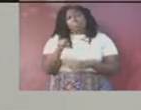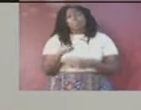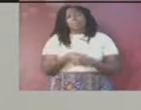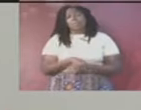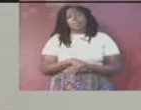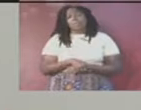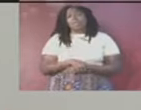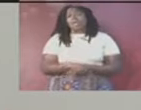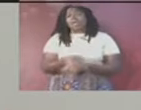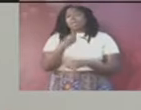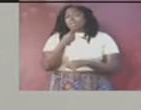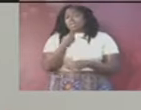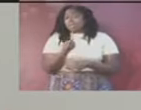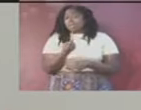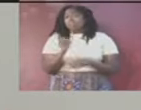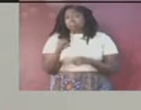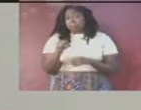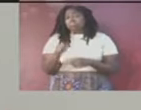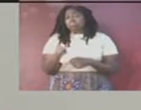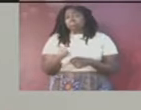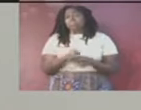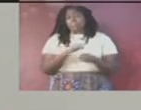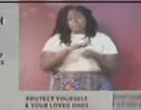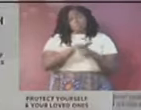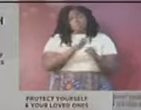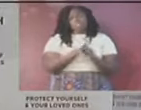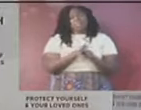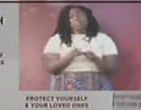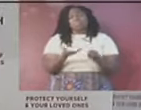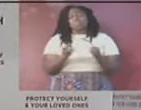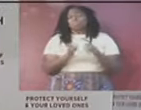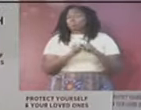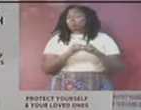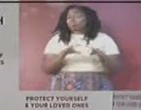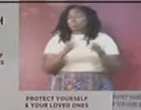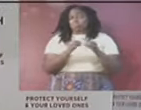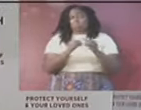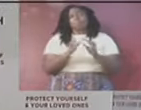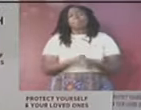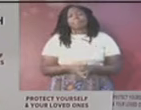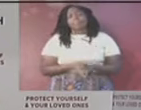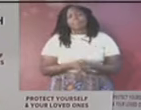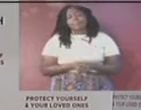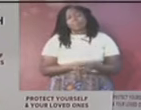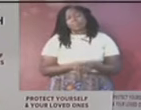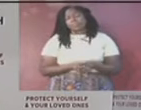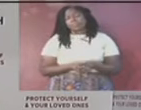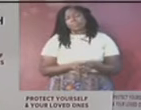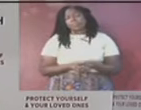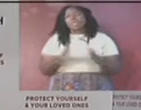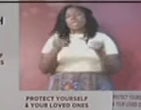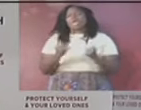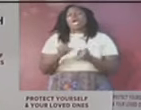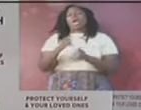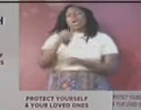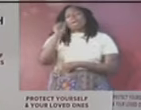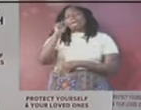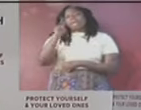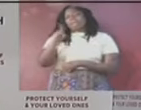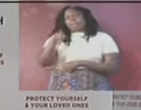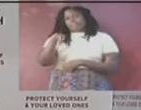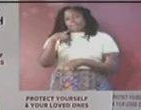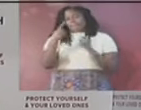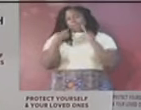for COVID-19, so it can be. Yeah. Good. Thank you. And thank you for your question. We now move to AZP News.